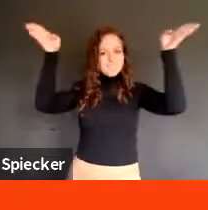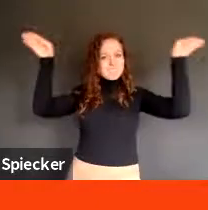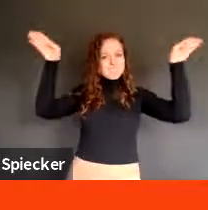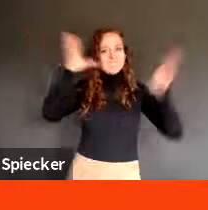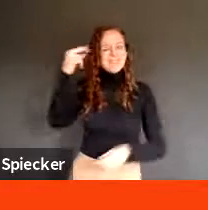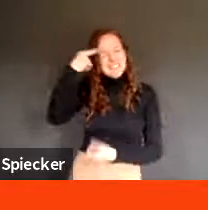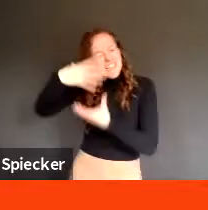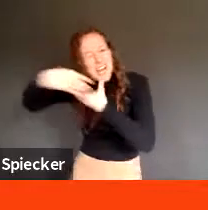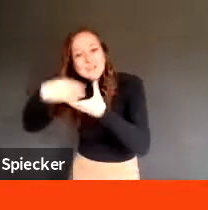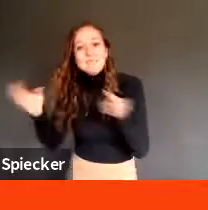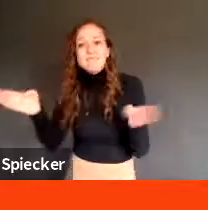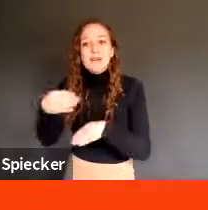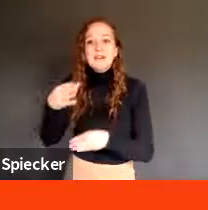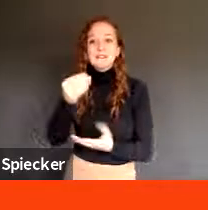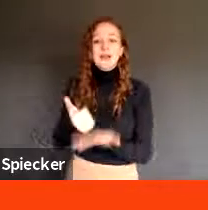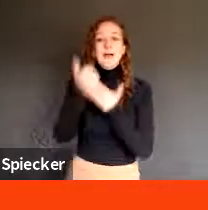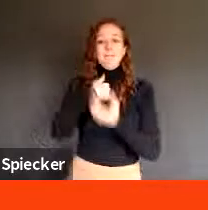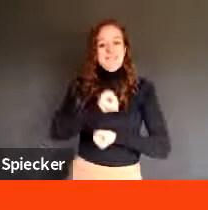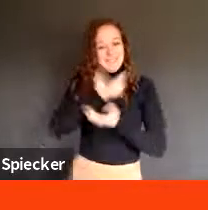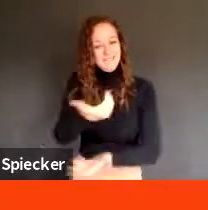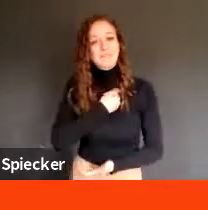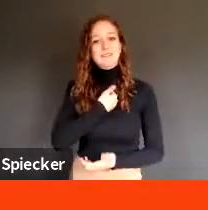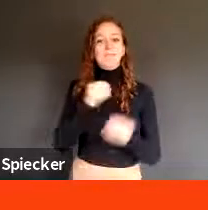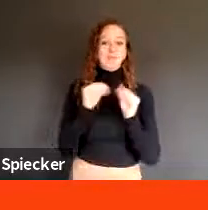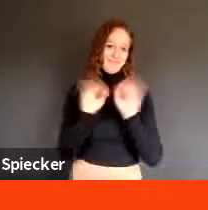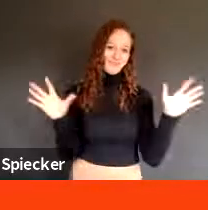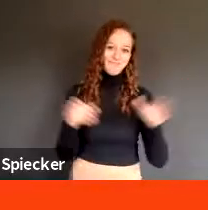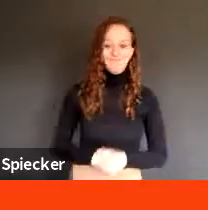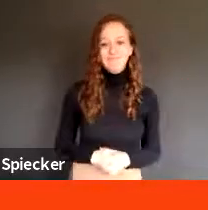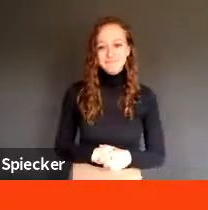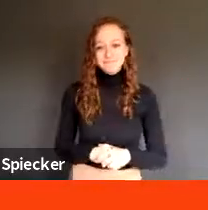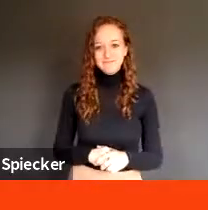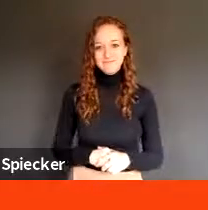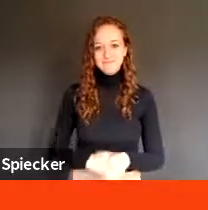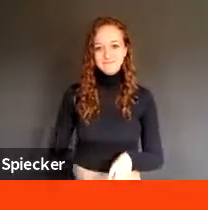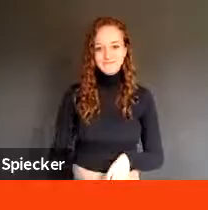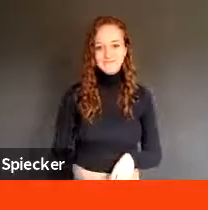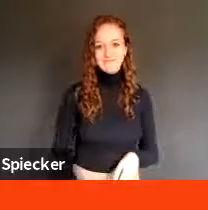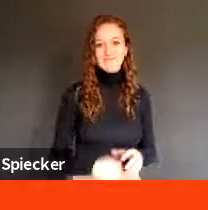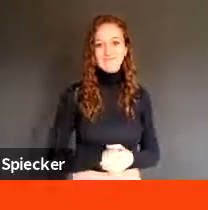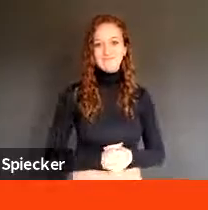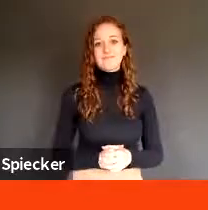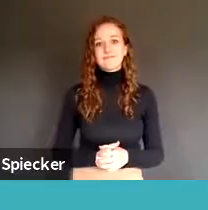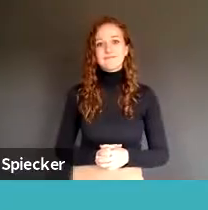worldview, help me think outside the box, and challenge me to articulate myself clearly.